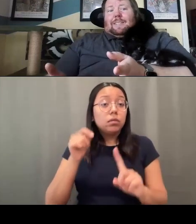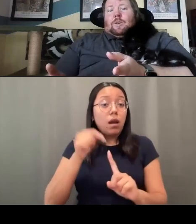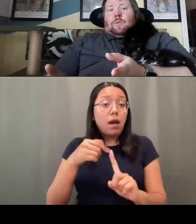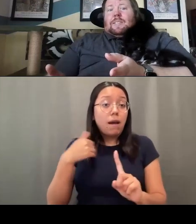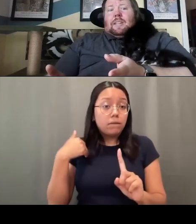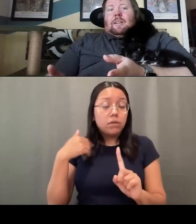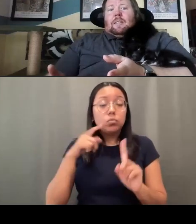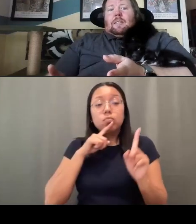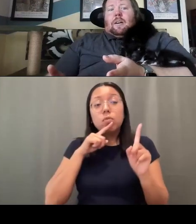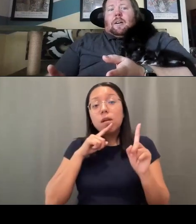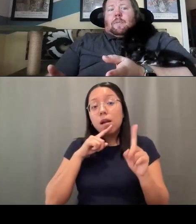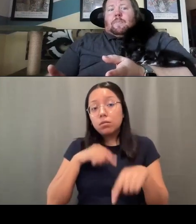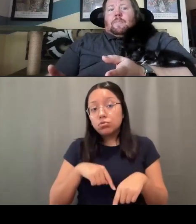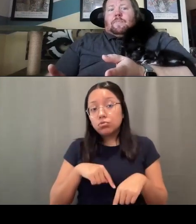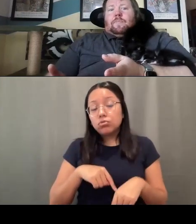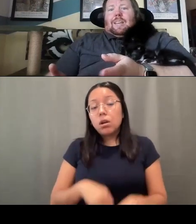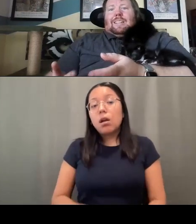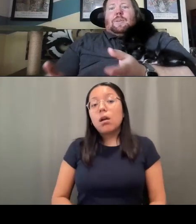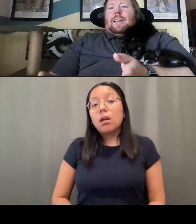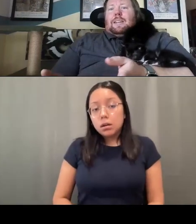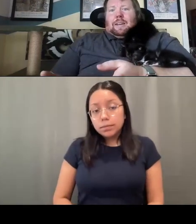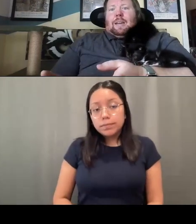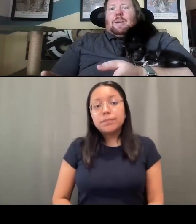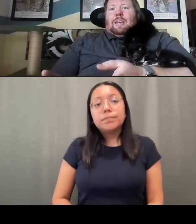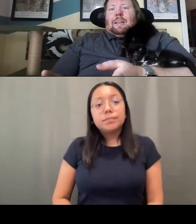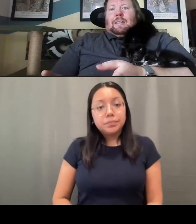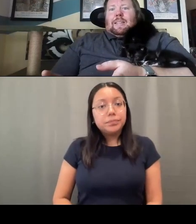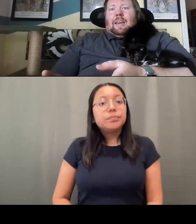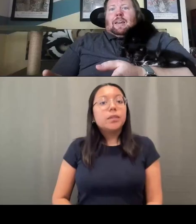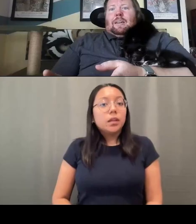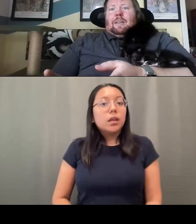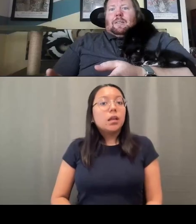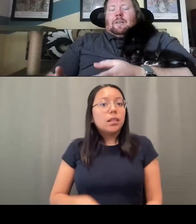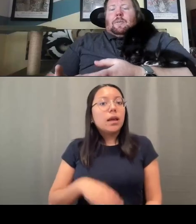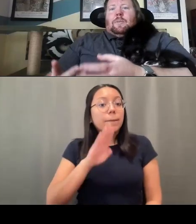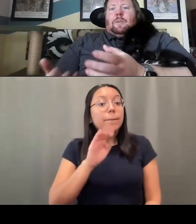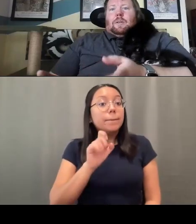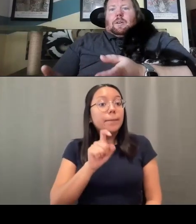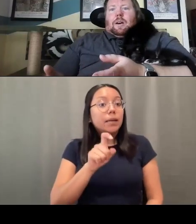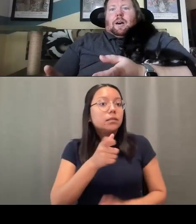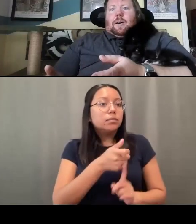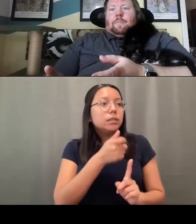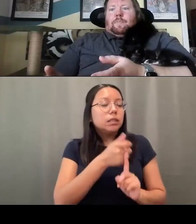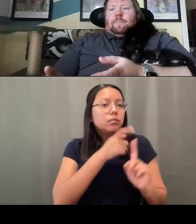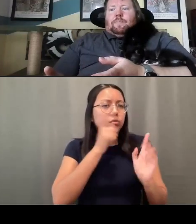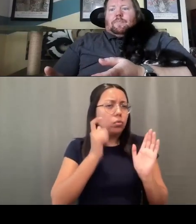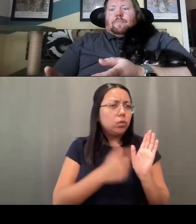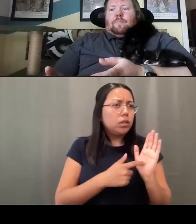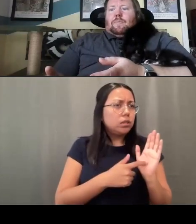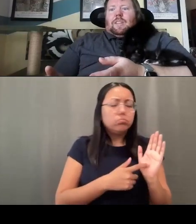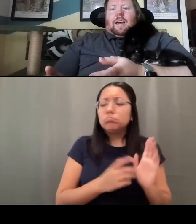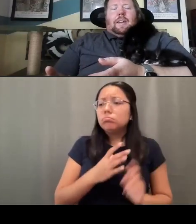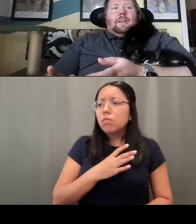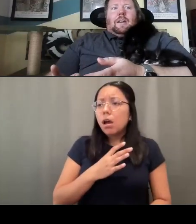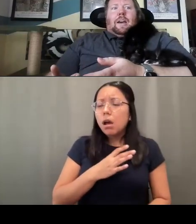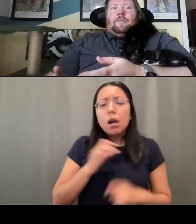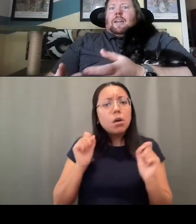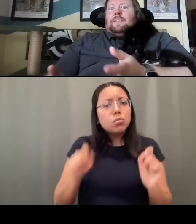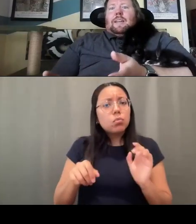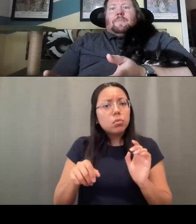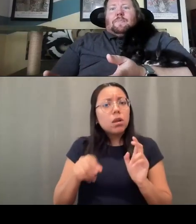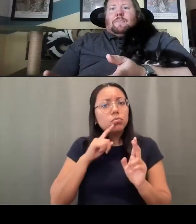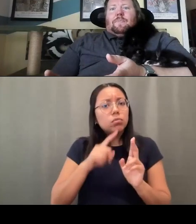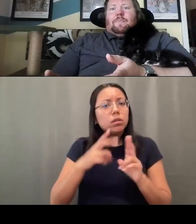that Bex is noticing, it's okay to name it and say, um,